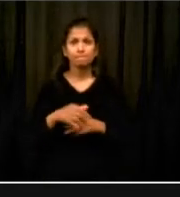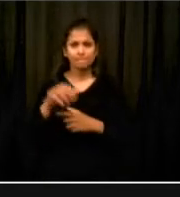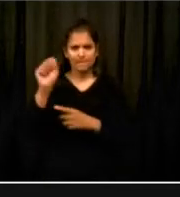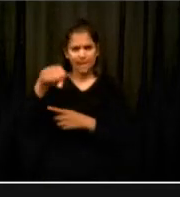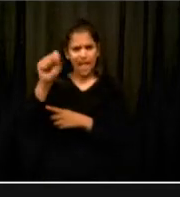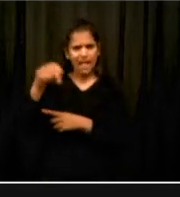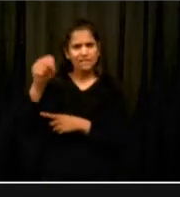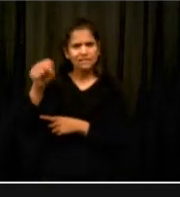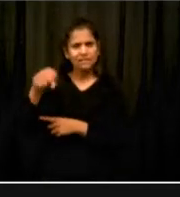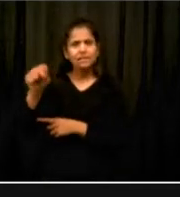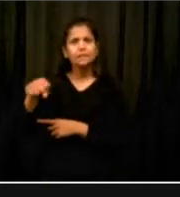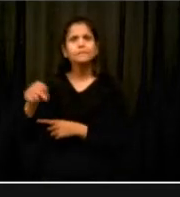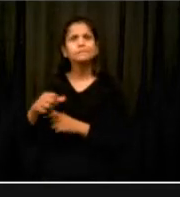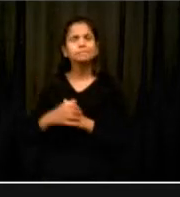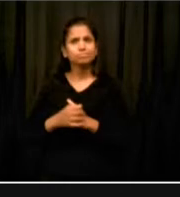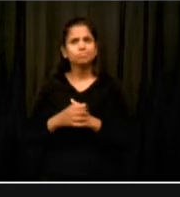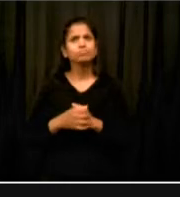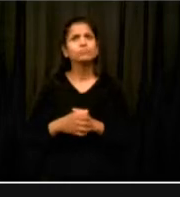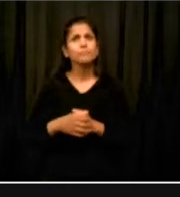as of yesterday is